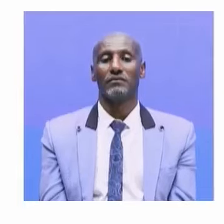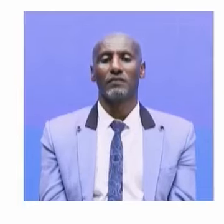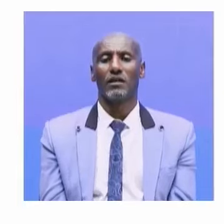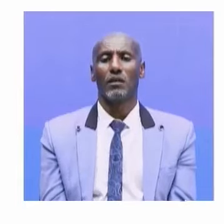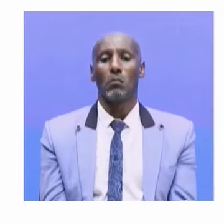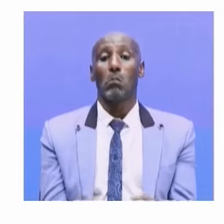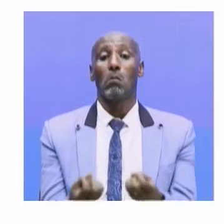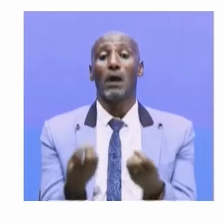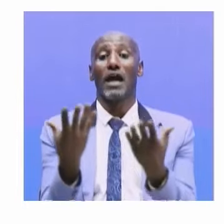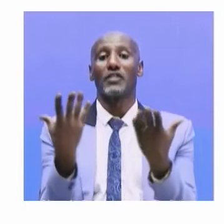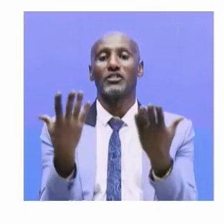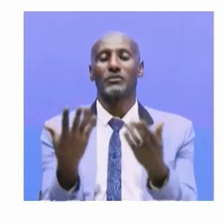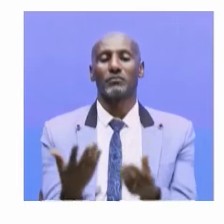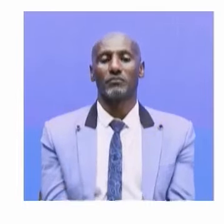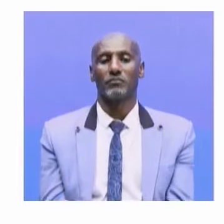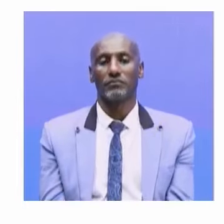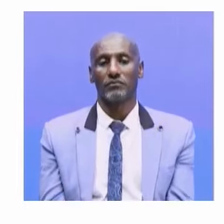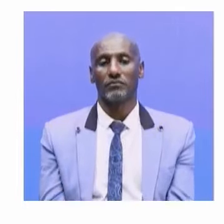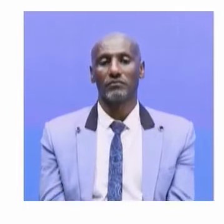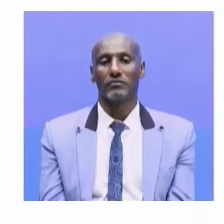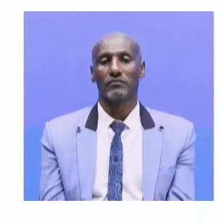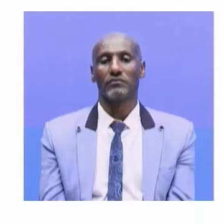much,